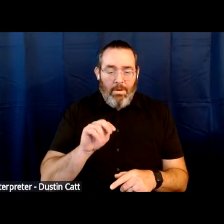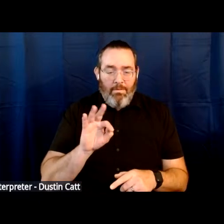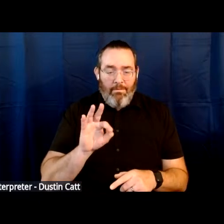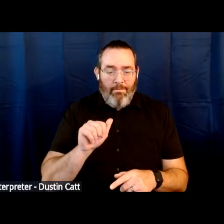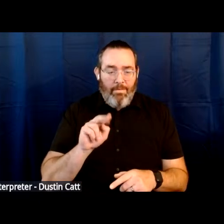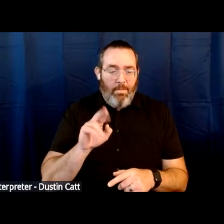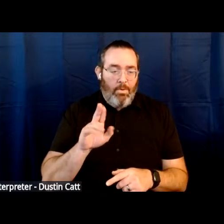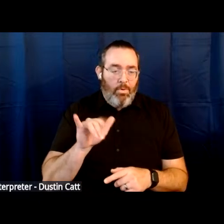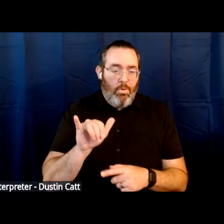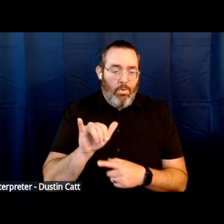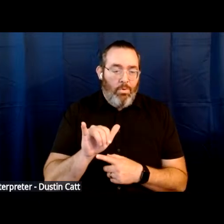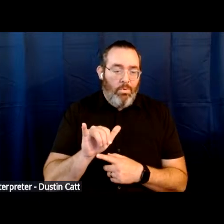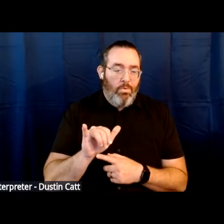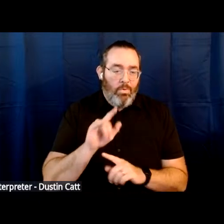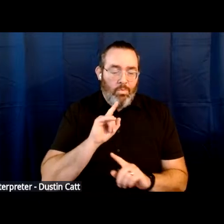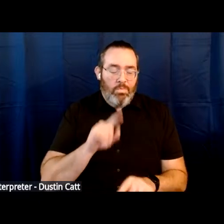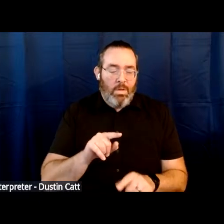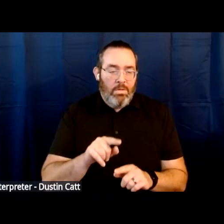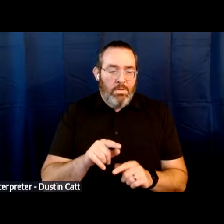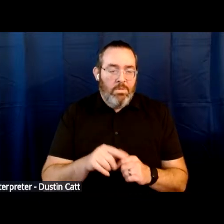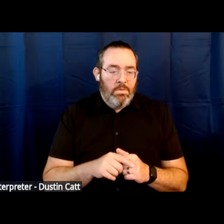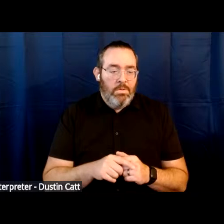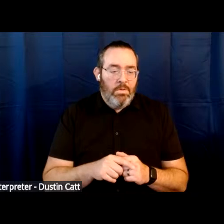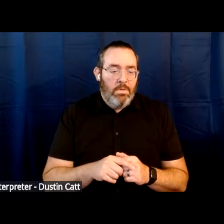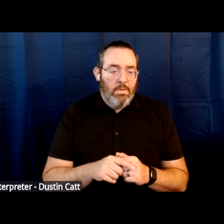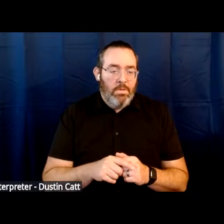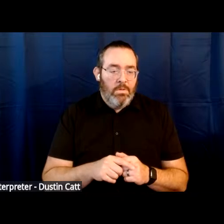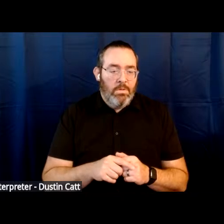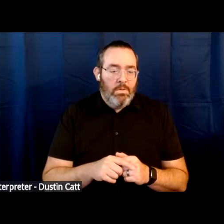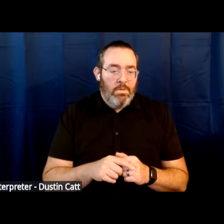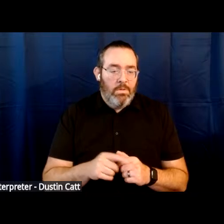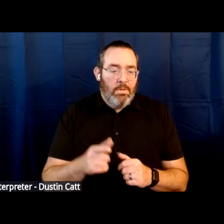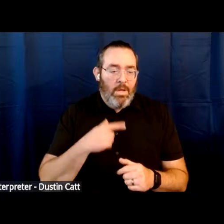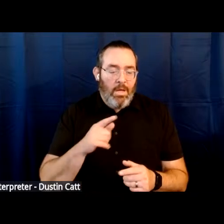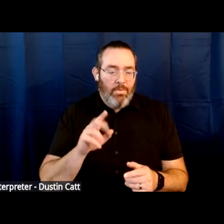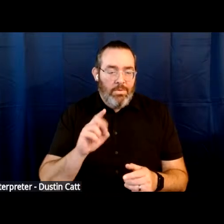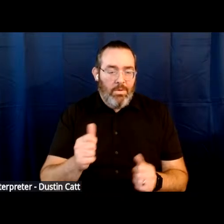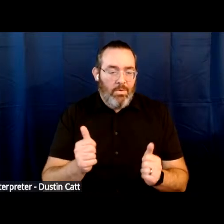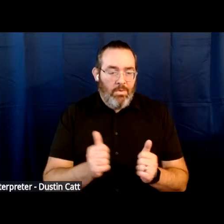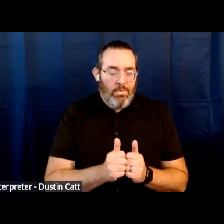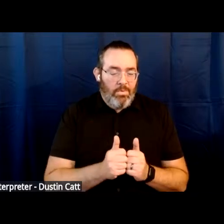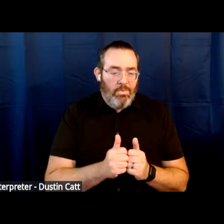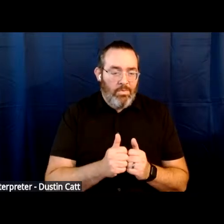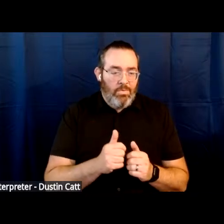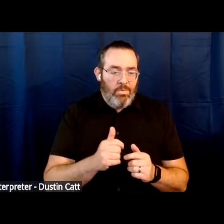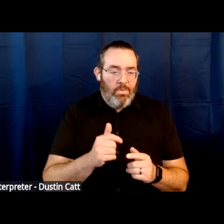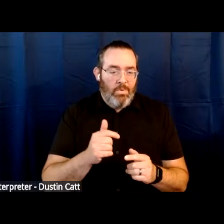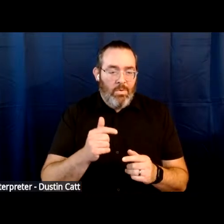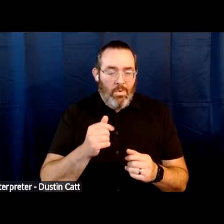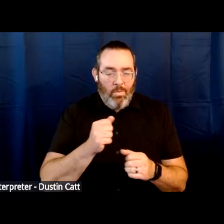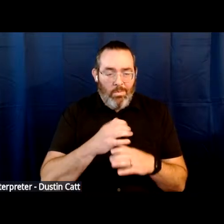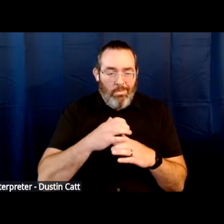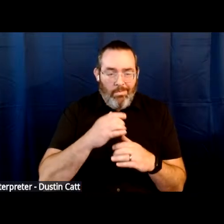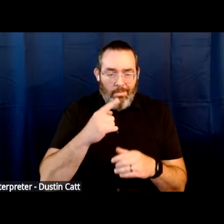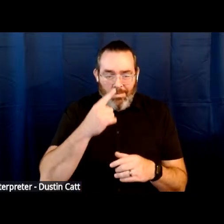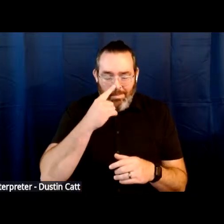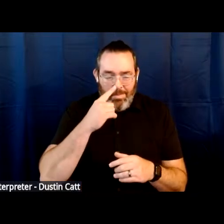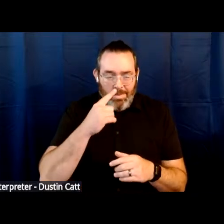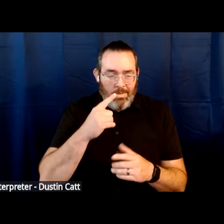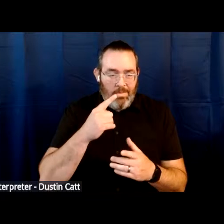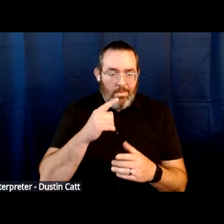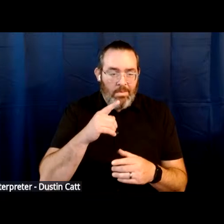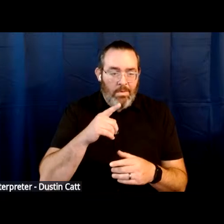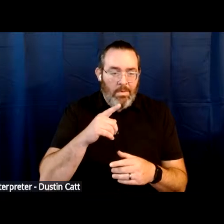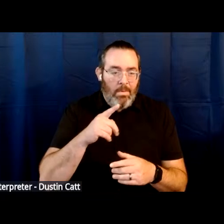was later diagnosed with chronic rhinosinusitis with nasal polyps, but this was also